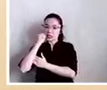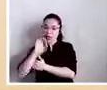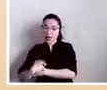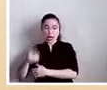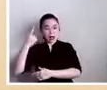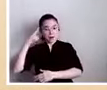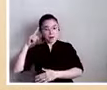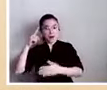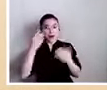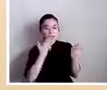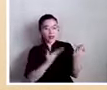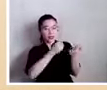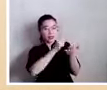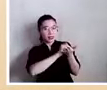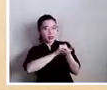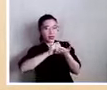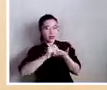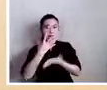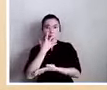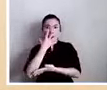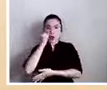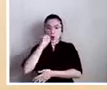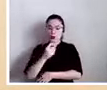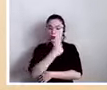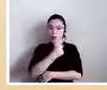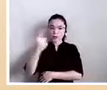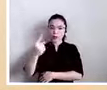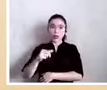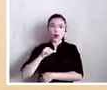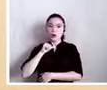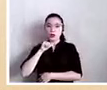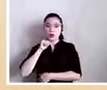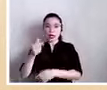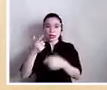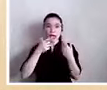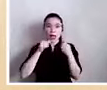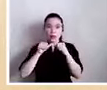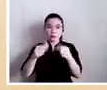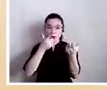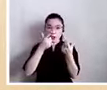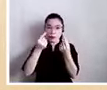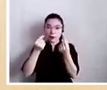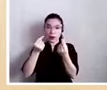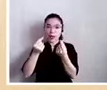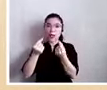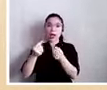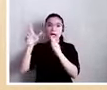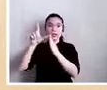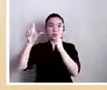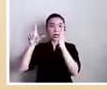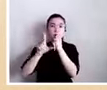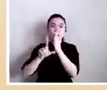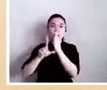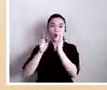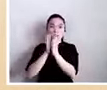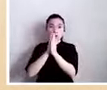be everyone who does not persevere in doing all the things written in the book of the